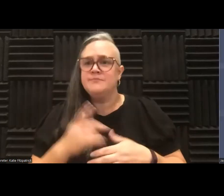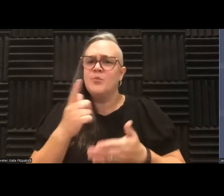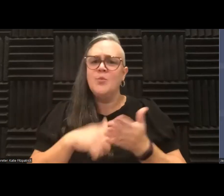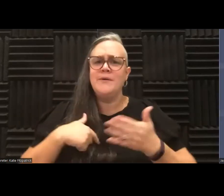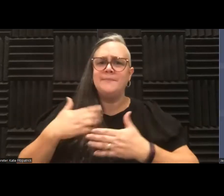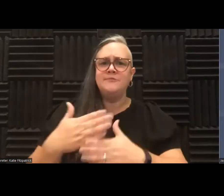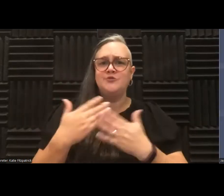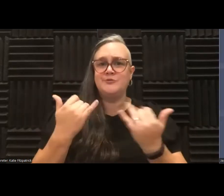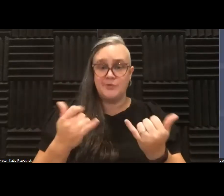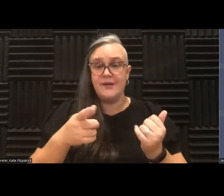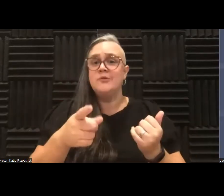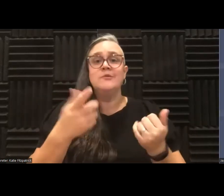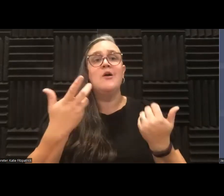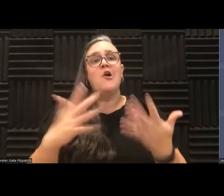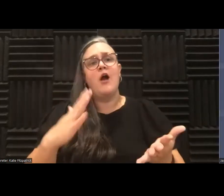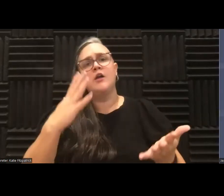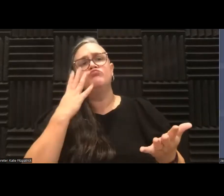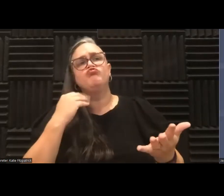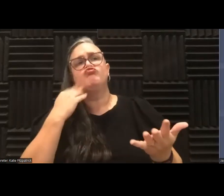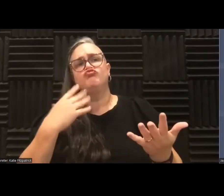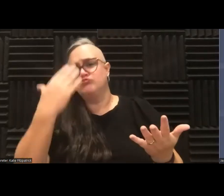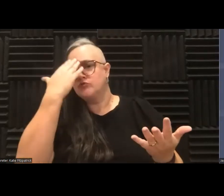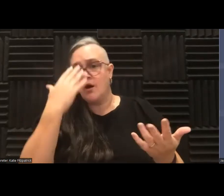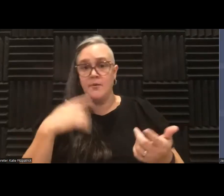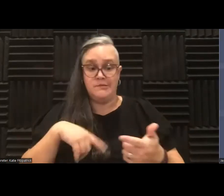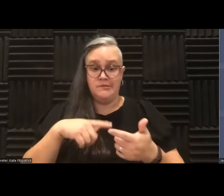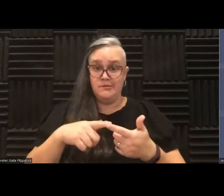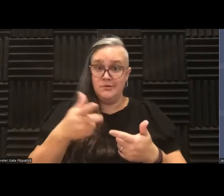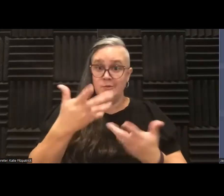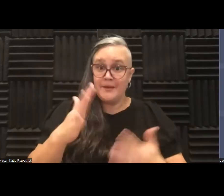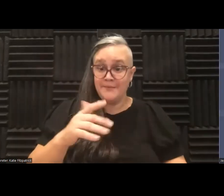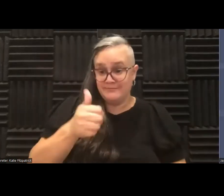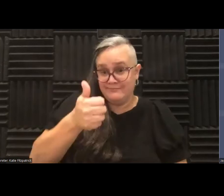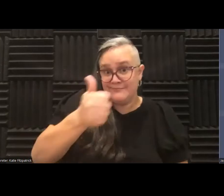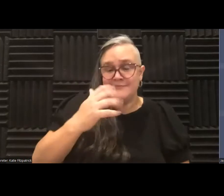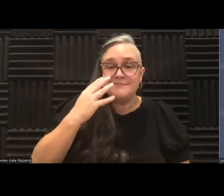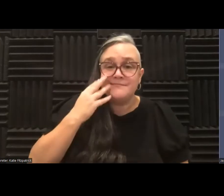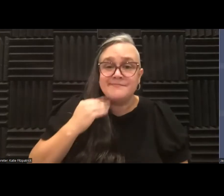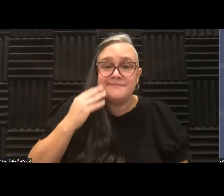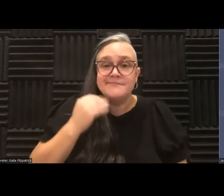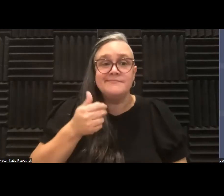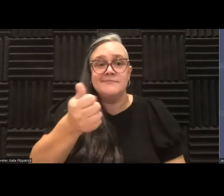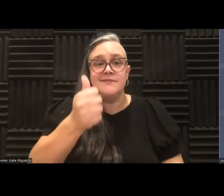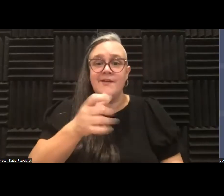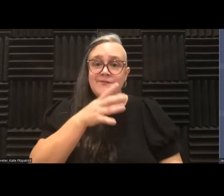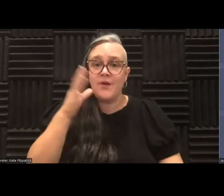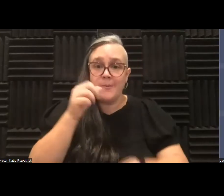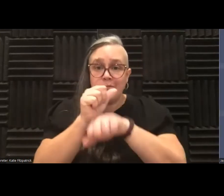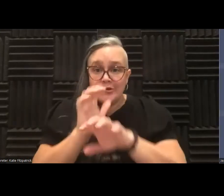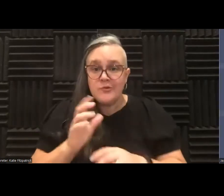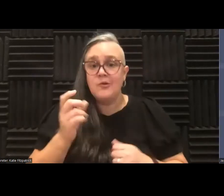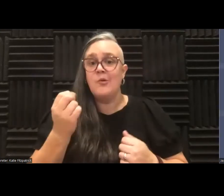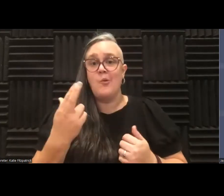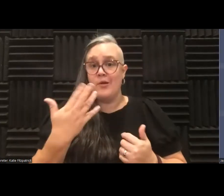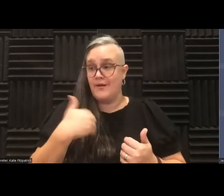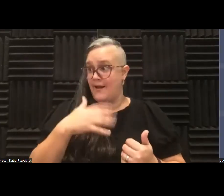today, you may know something about. You may have lived experience. Perhaps you've been a farm worker or have had a